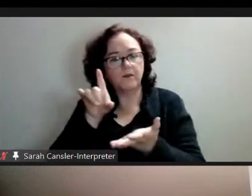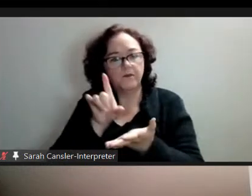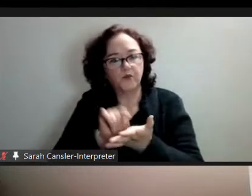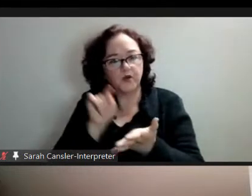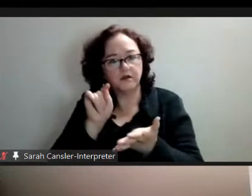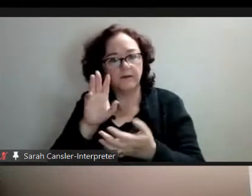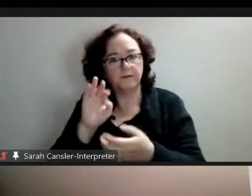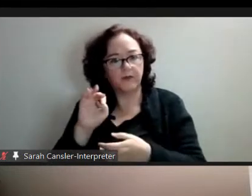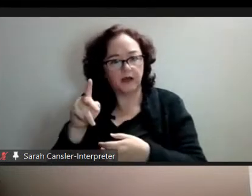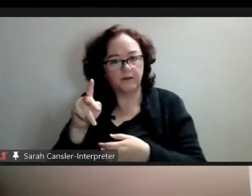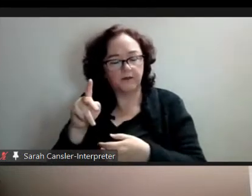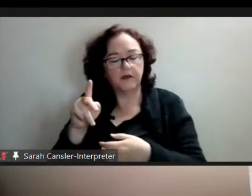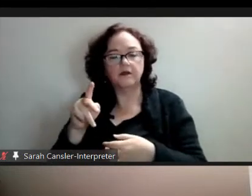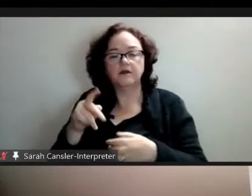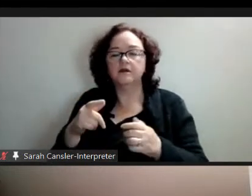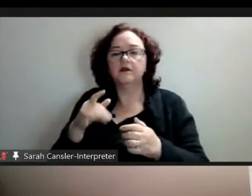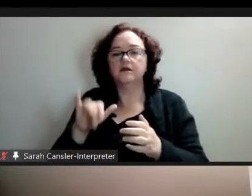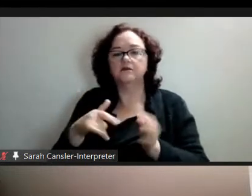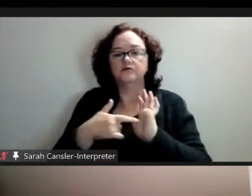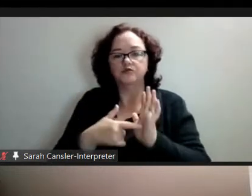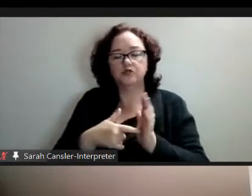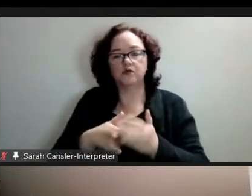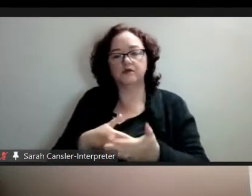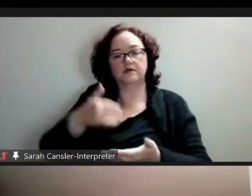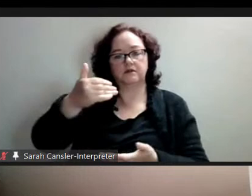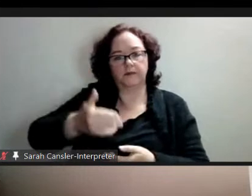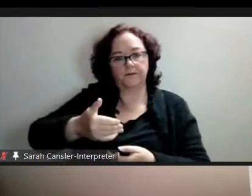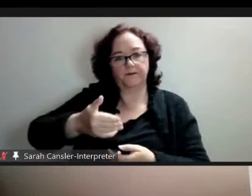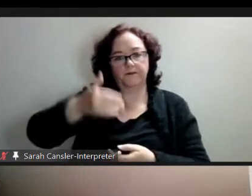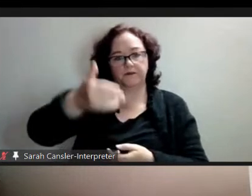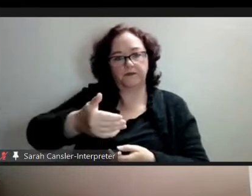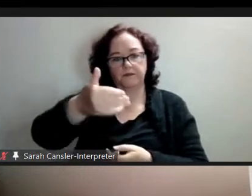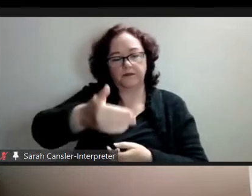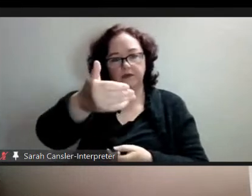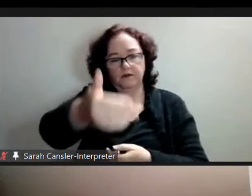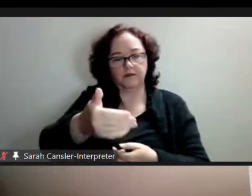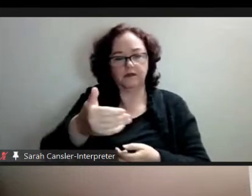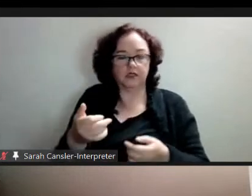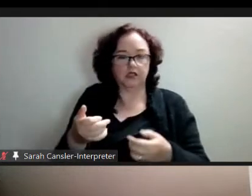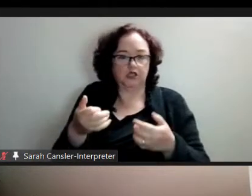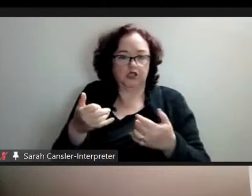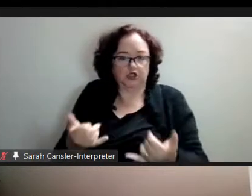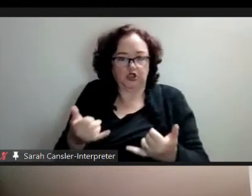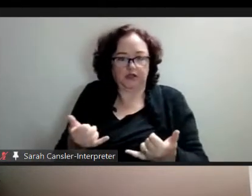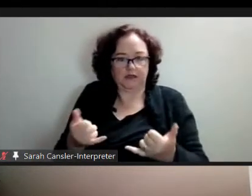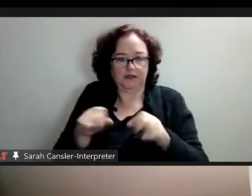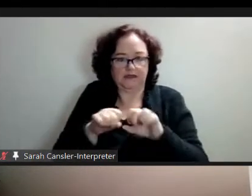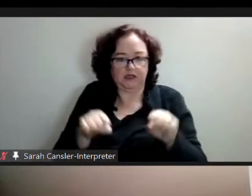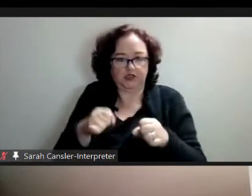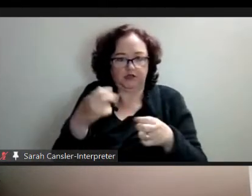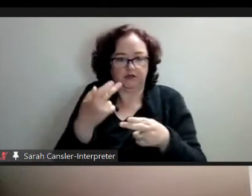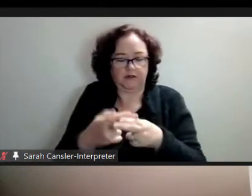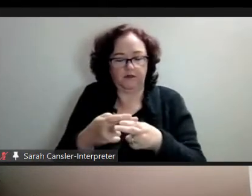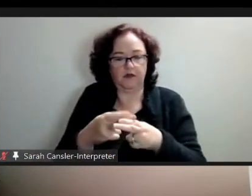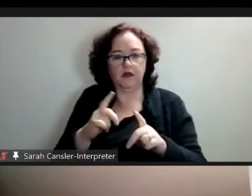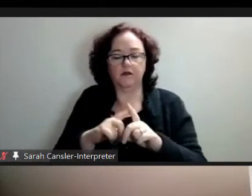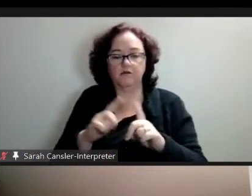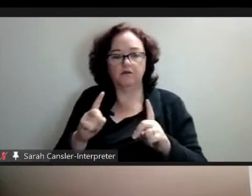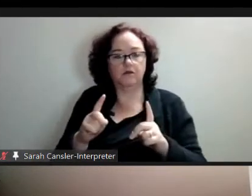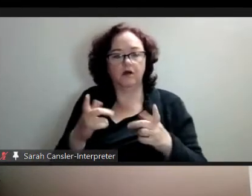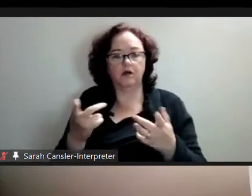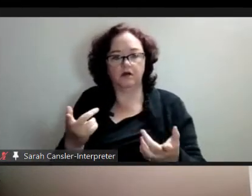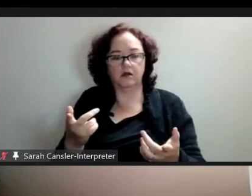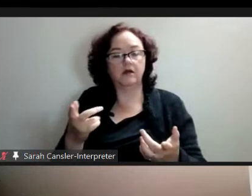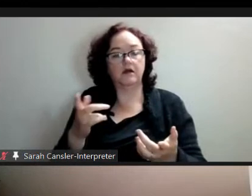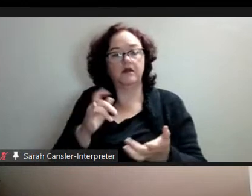of stops and upcoming transfer information and what the current station is. But yeah, it doesn't present any information that isn't